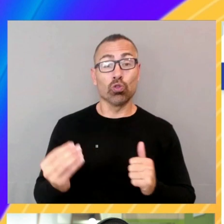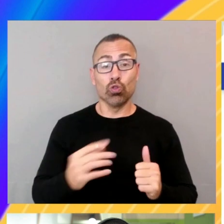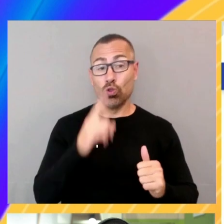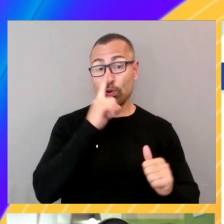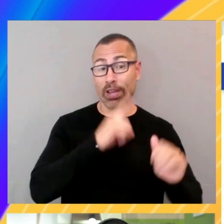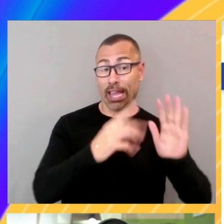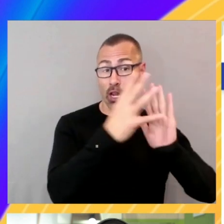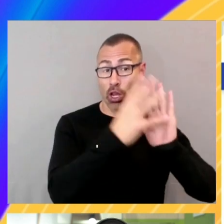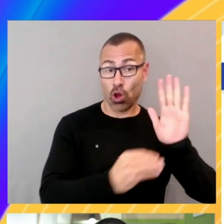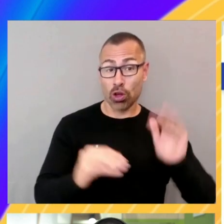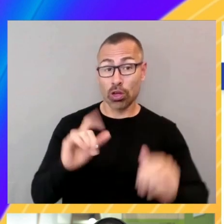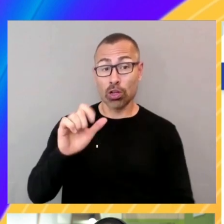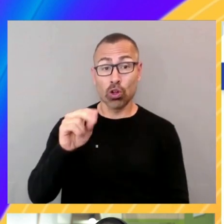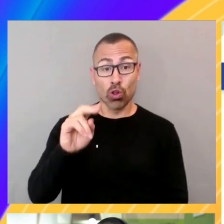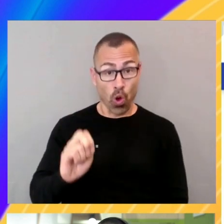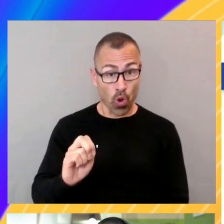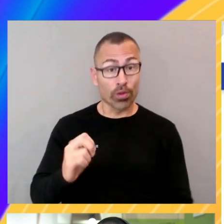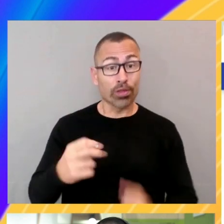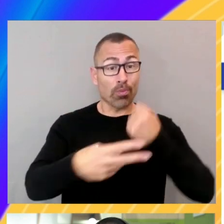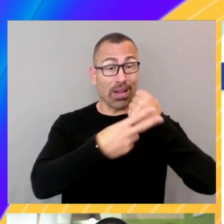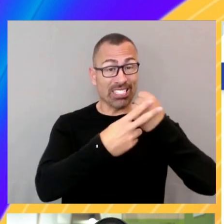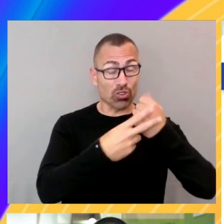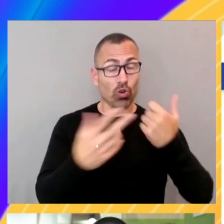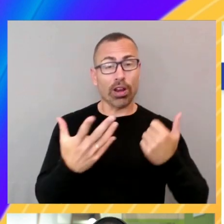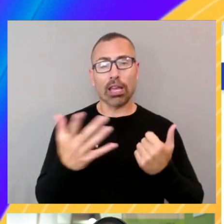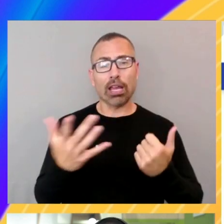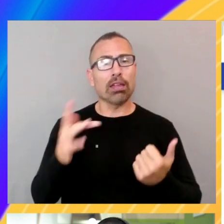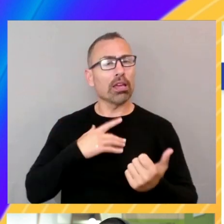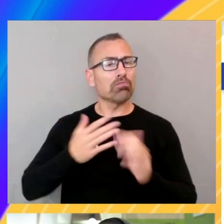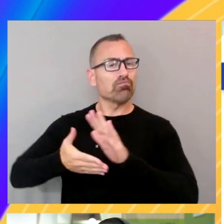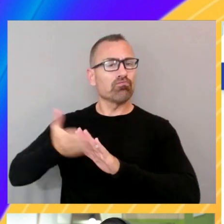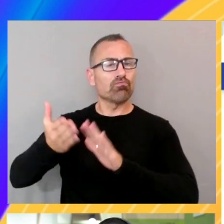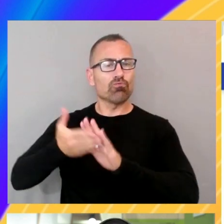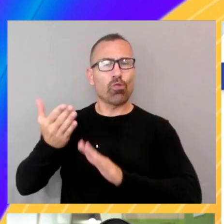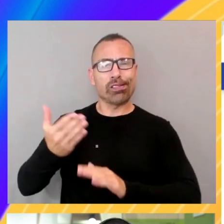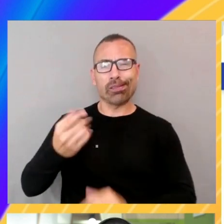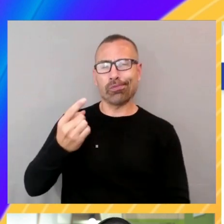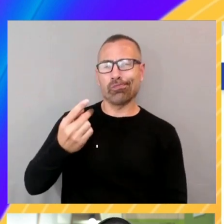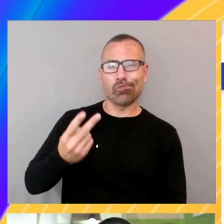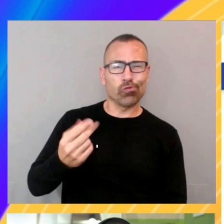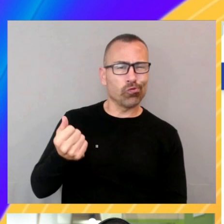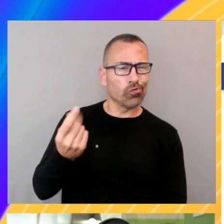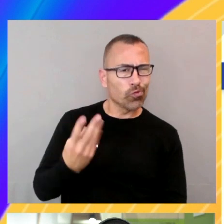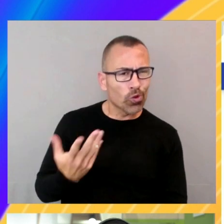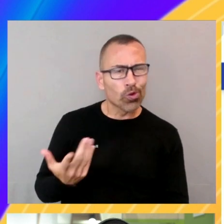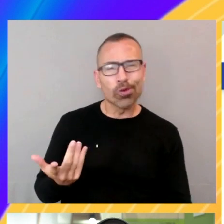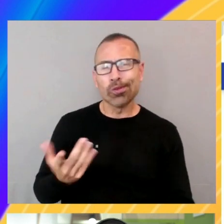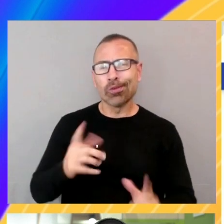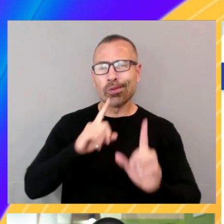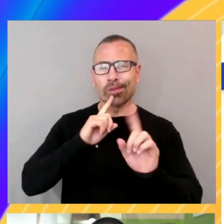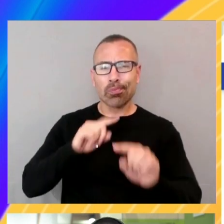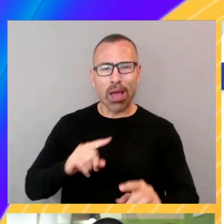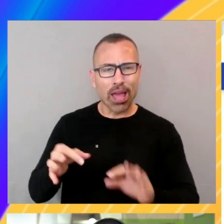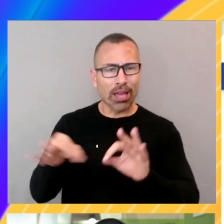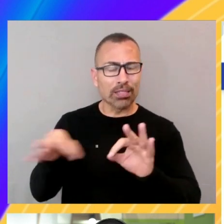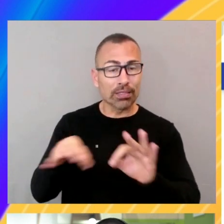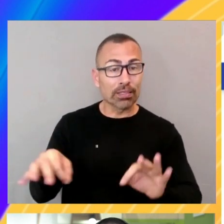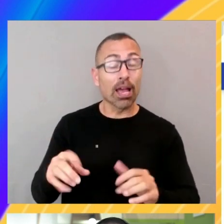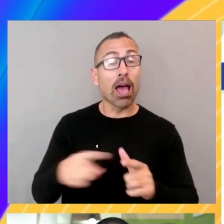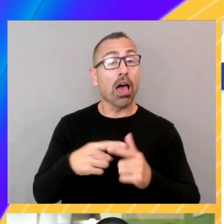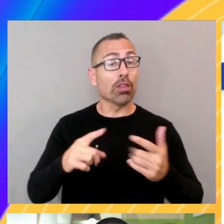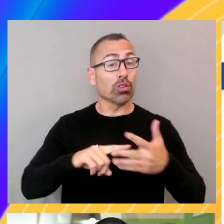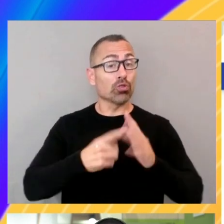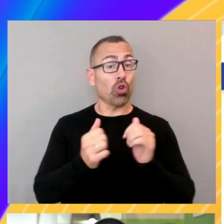few commands. And we're going to get you started with some dashboards and alarms and some